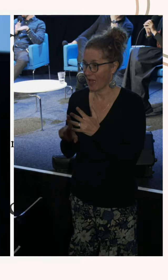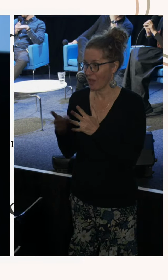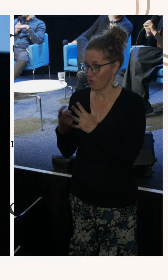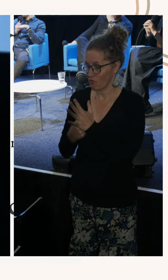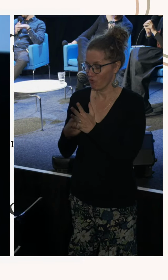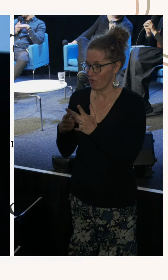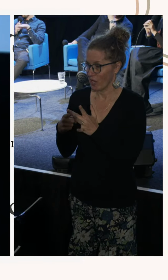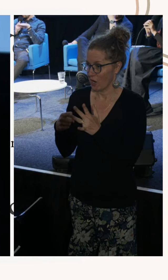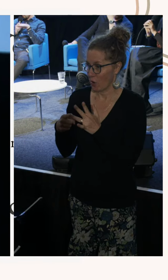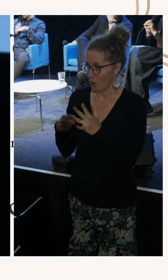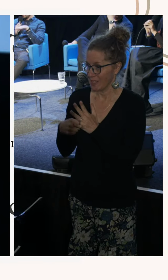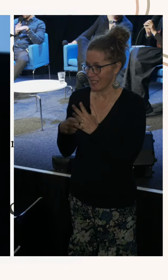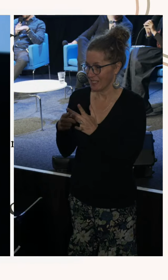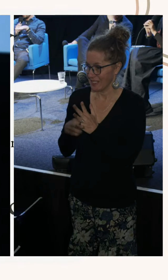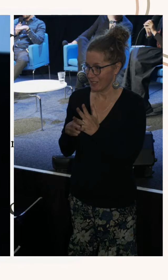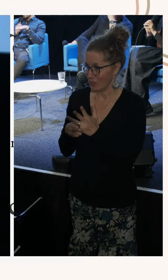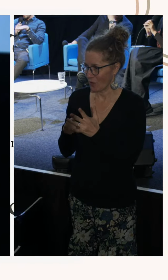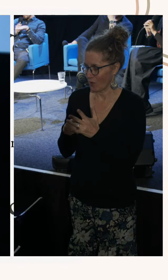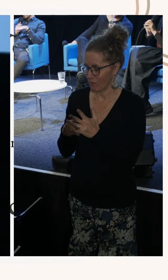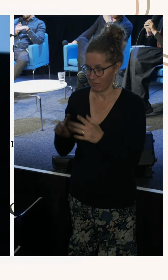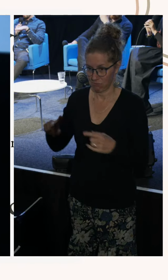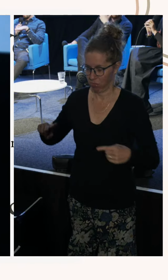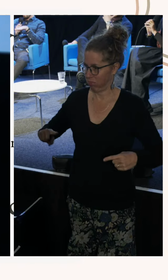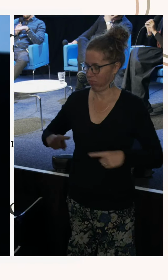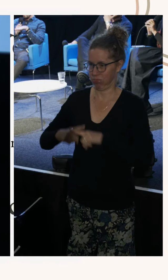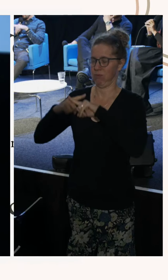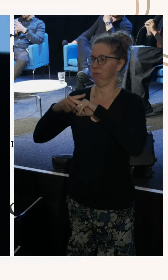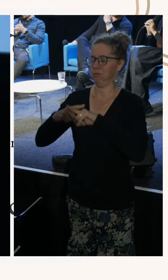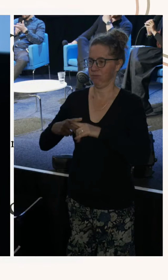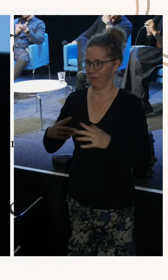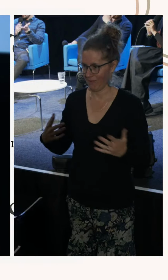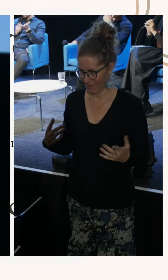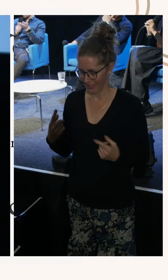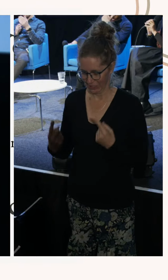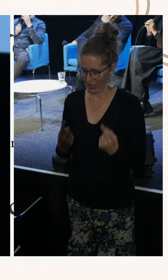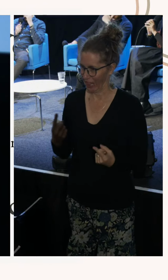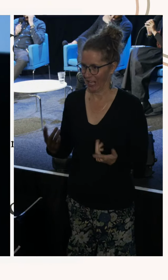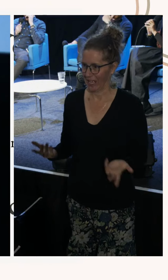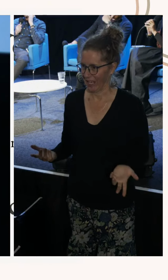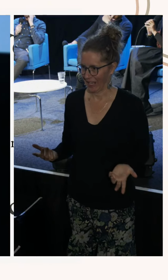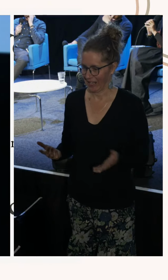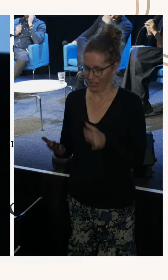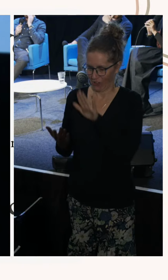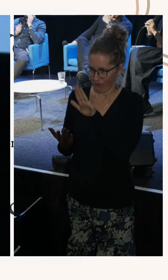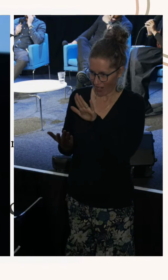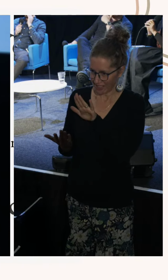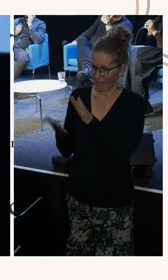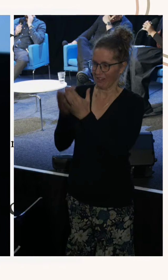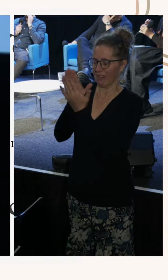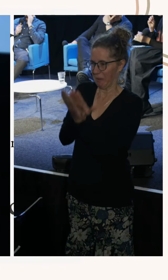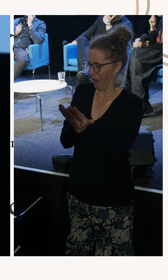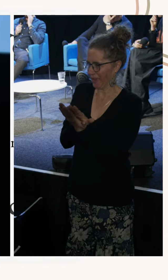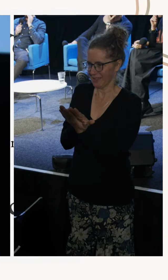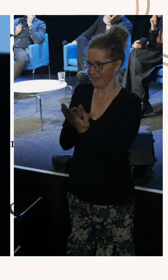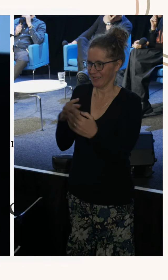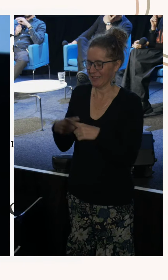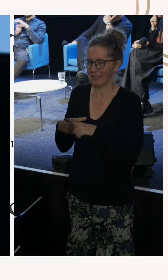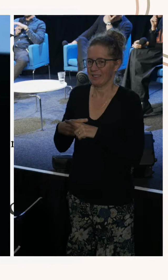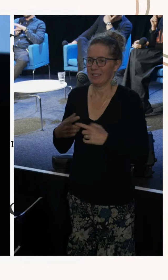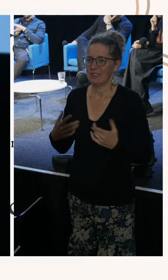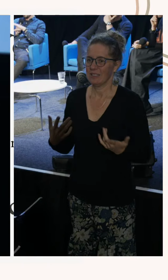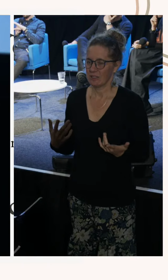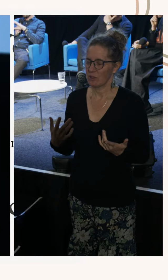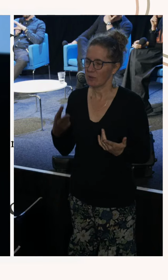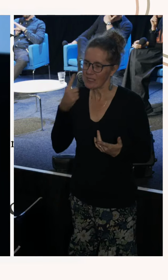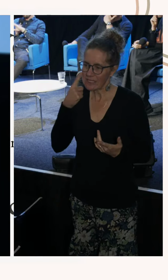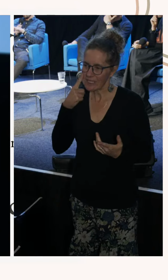which is, you know, quite a clash. Obviously, you know, for obvious reasons. So you see